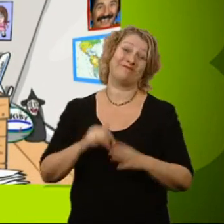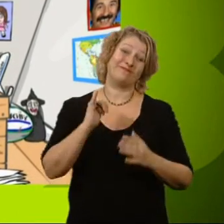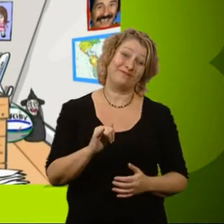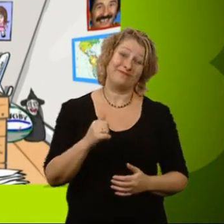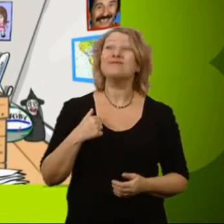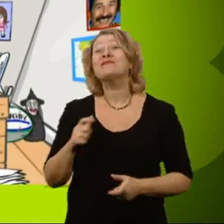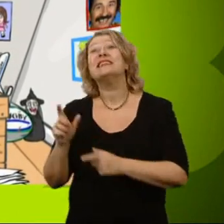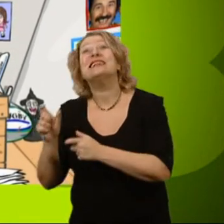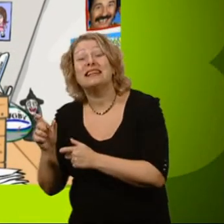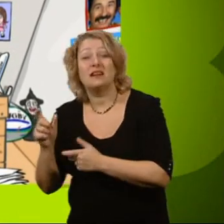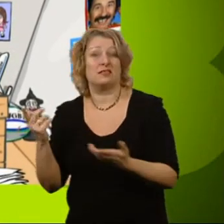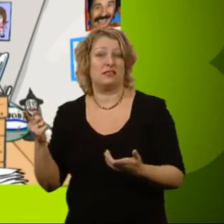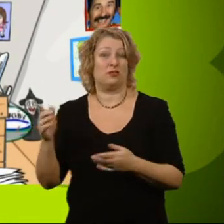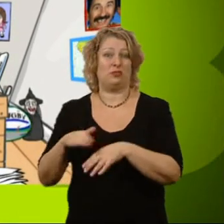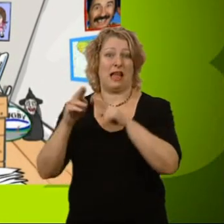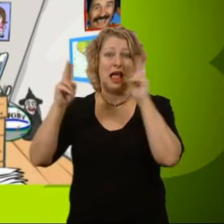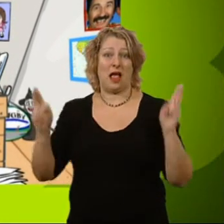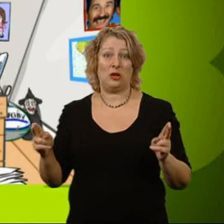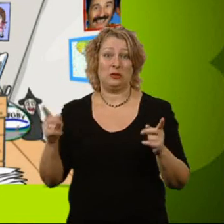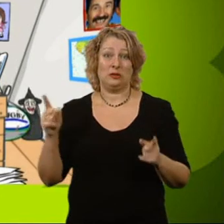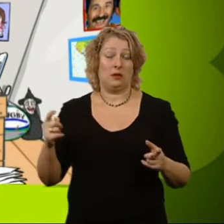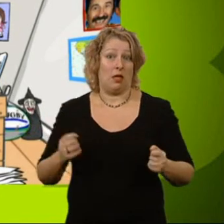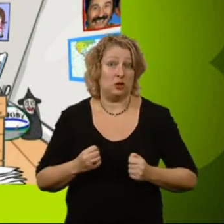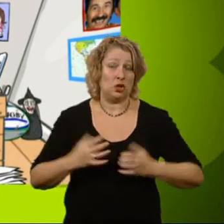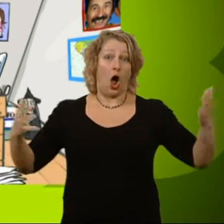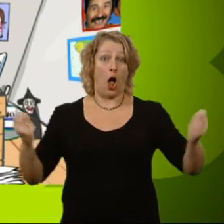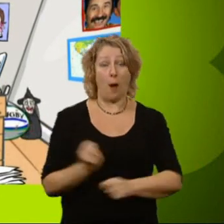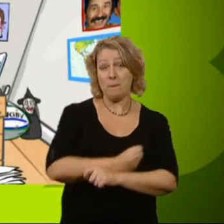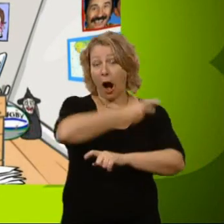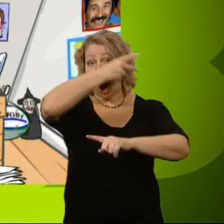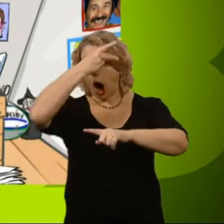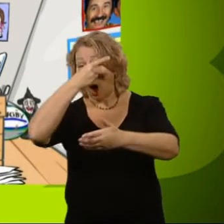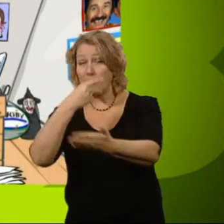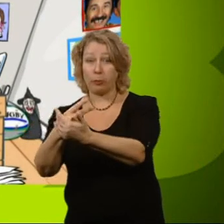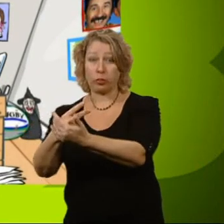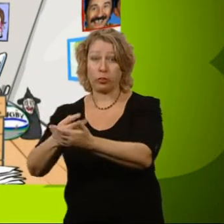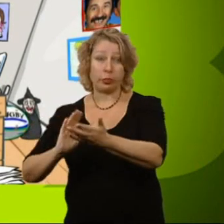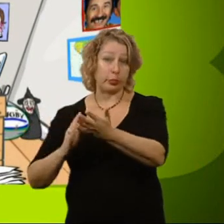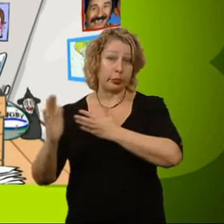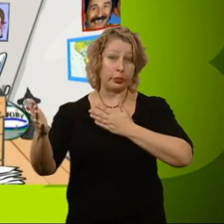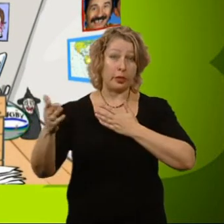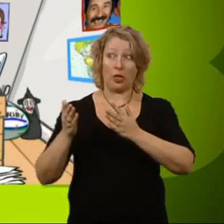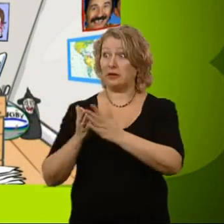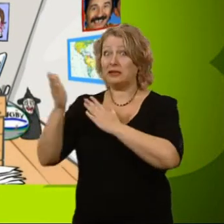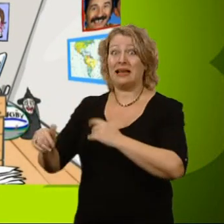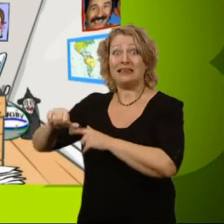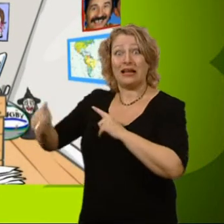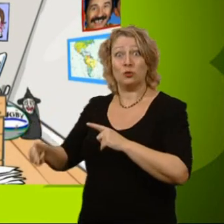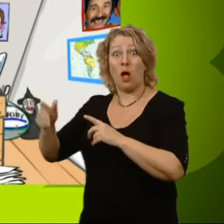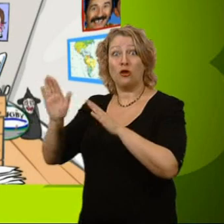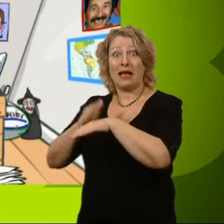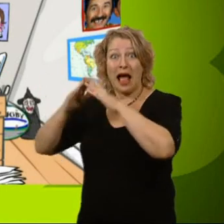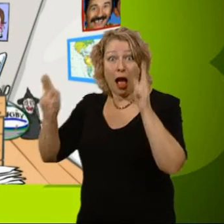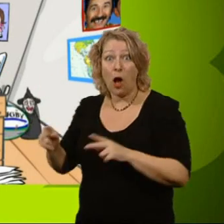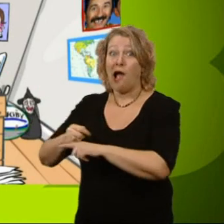Unfortunately, he was in the greenhouse at the time, and he was so surprised that he flew through the glass wall and through next-door neighbour's greenhouse and landed in the